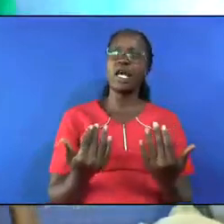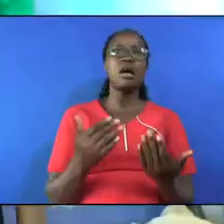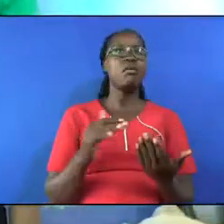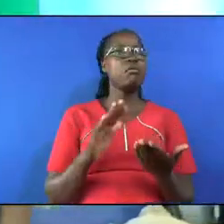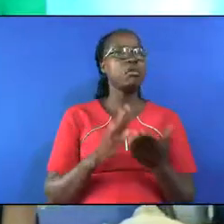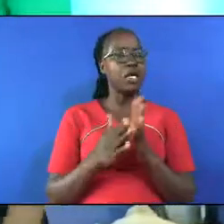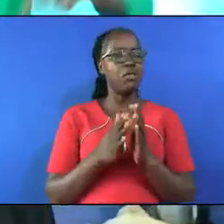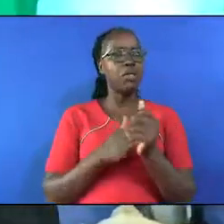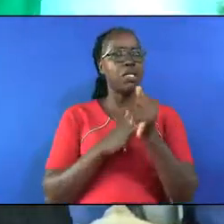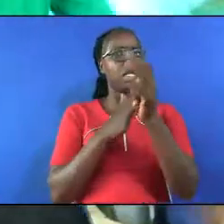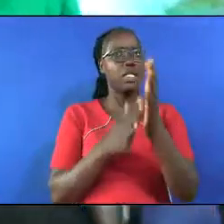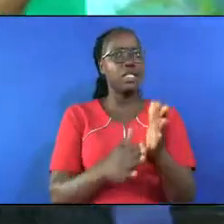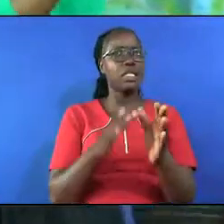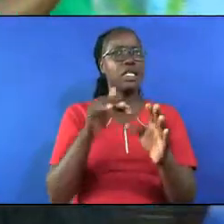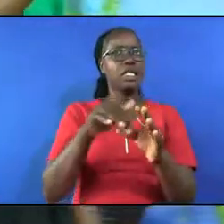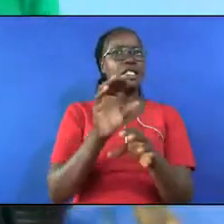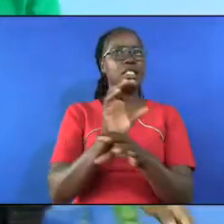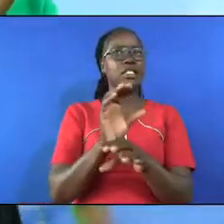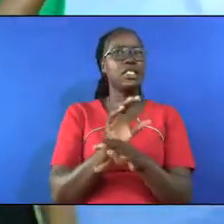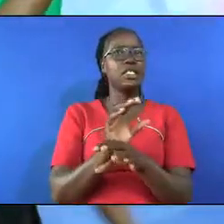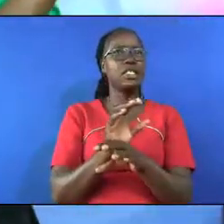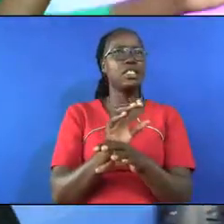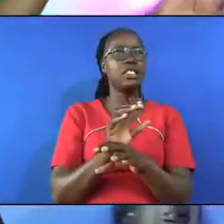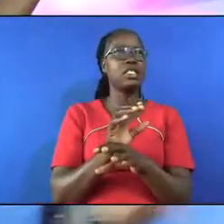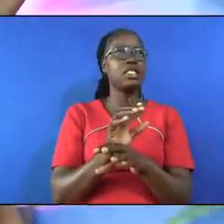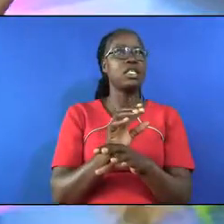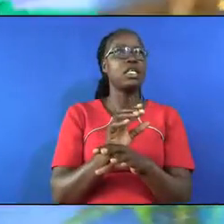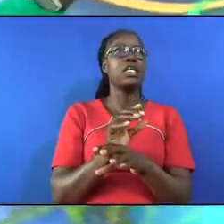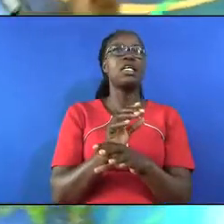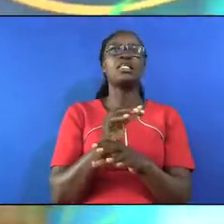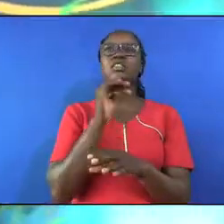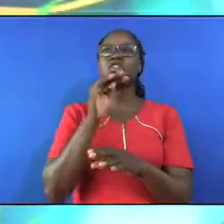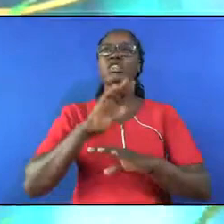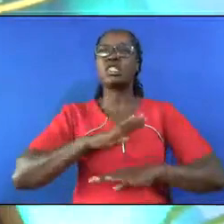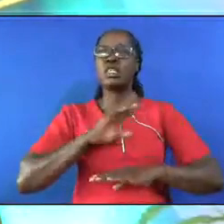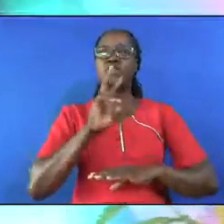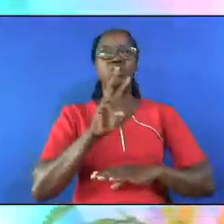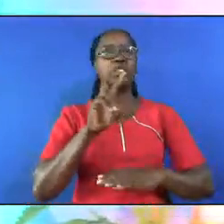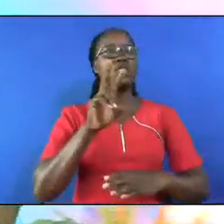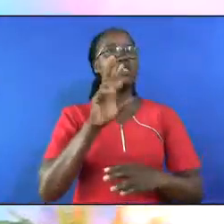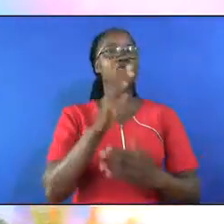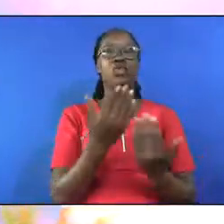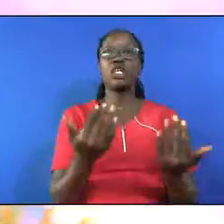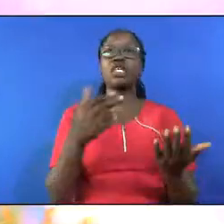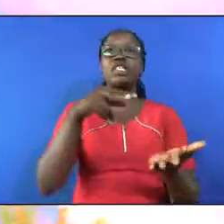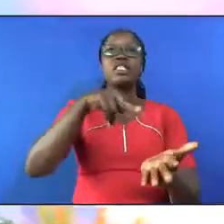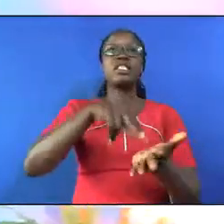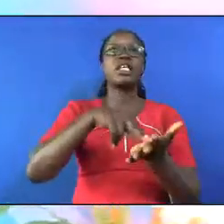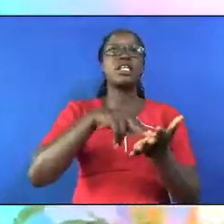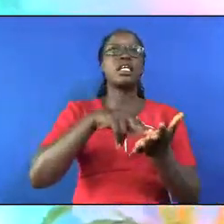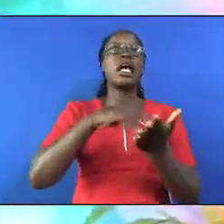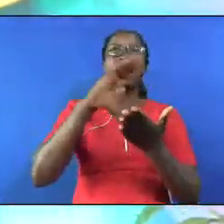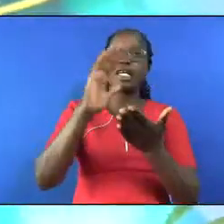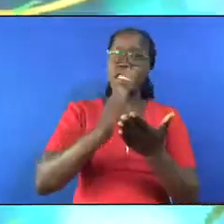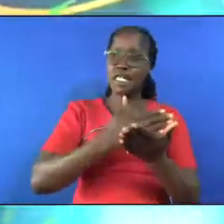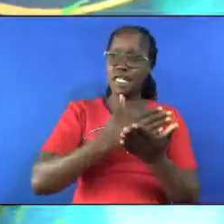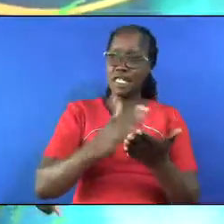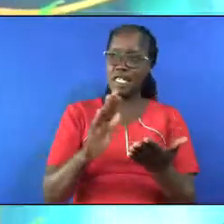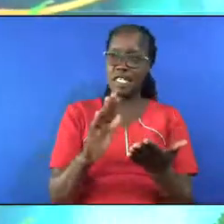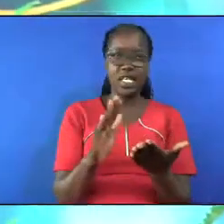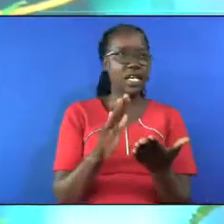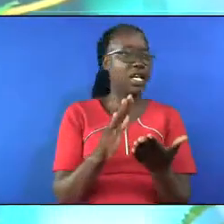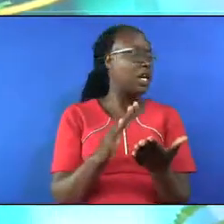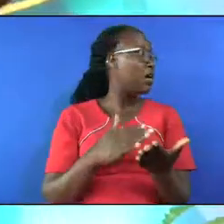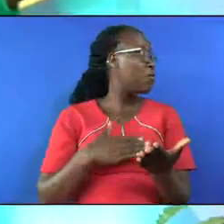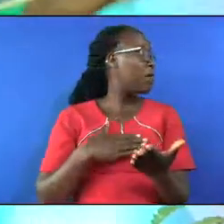leadership roles in the church. Parents, it is not enough for you to see your child standing here and singing. I want to tell